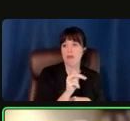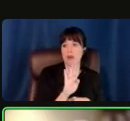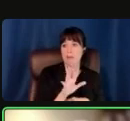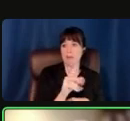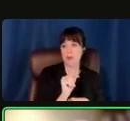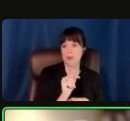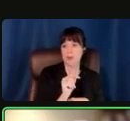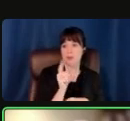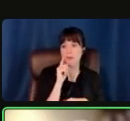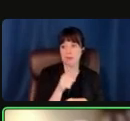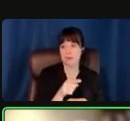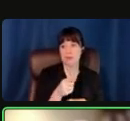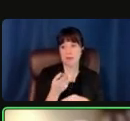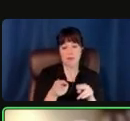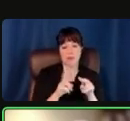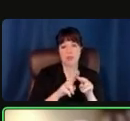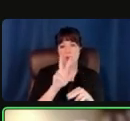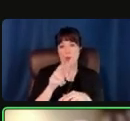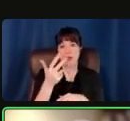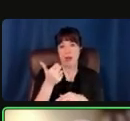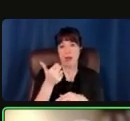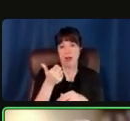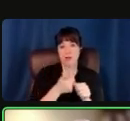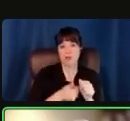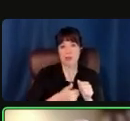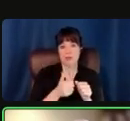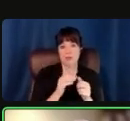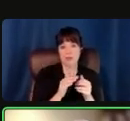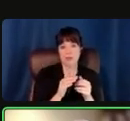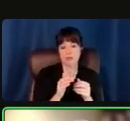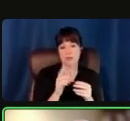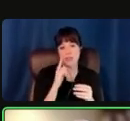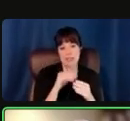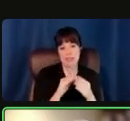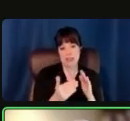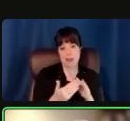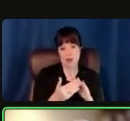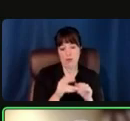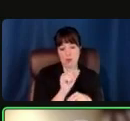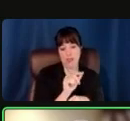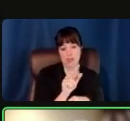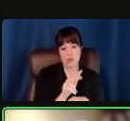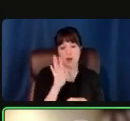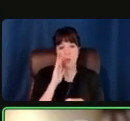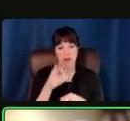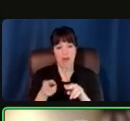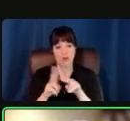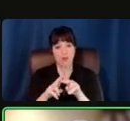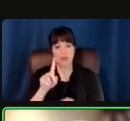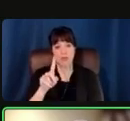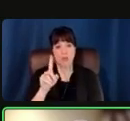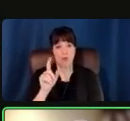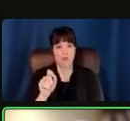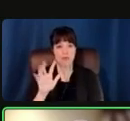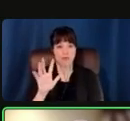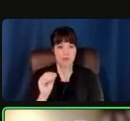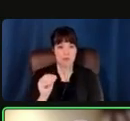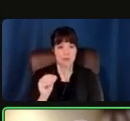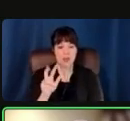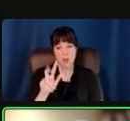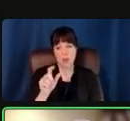taken, increased $3 per ton in 2022 and is expected to increase $1.50 or 3.9%